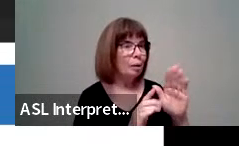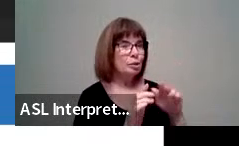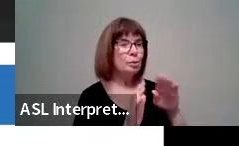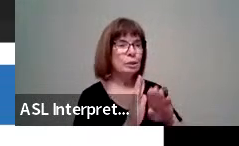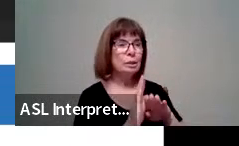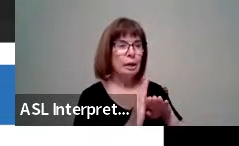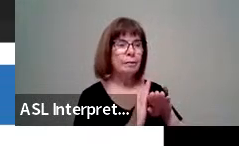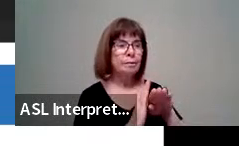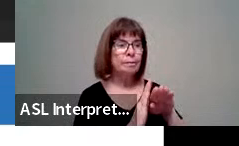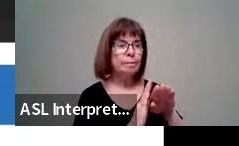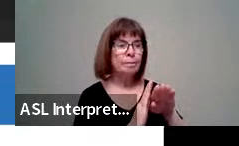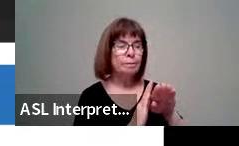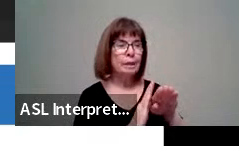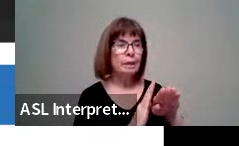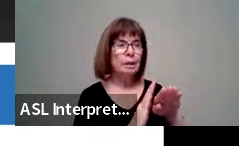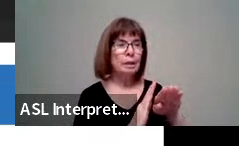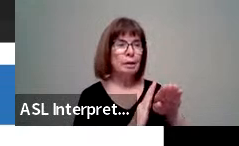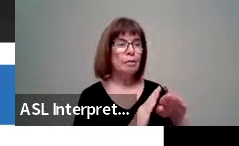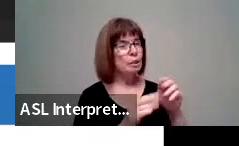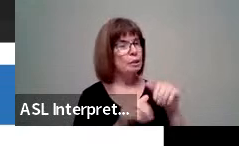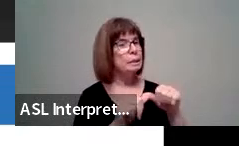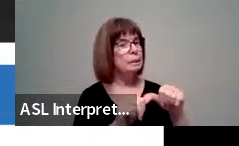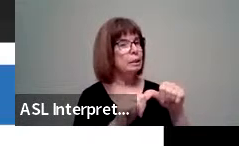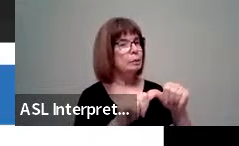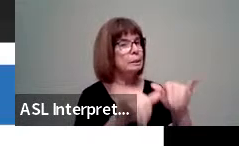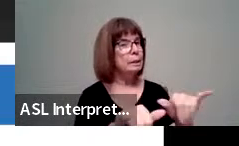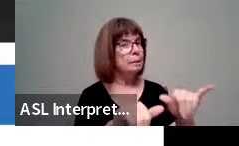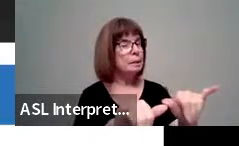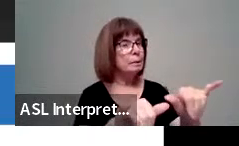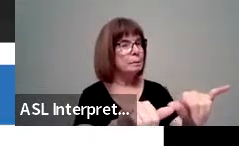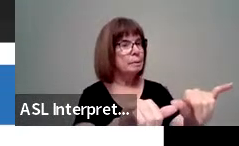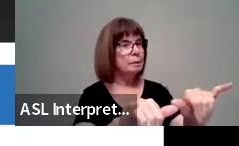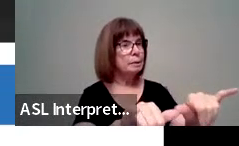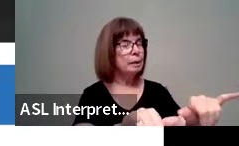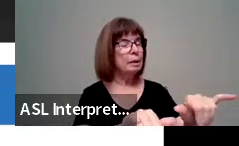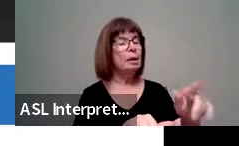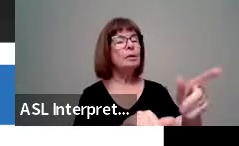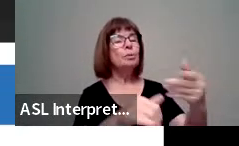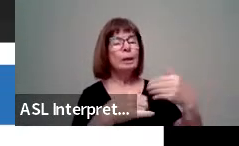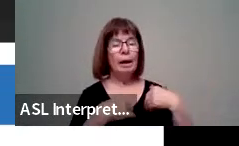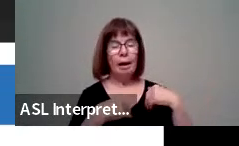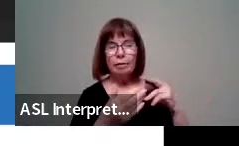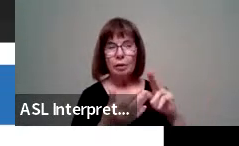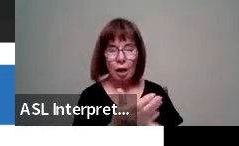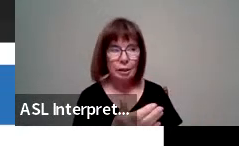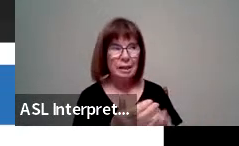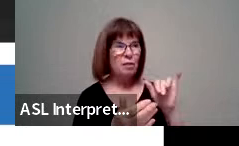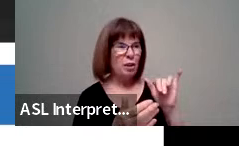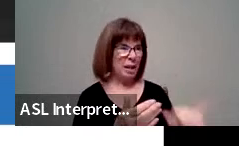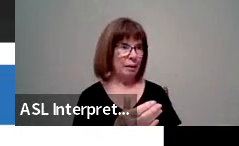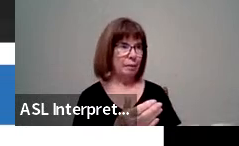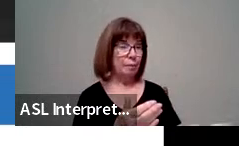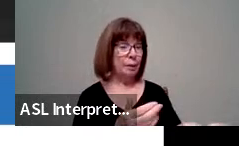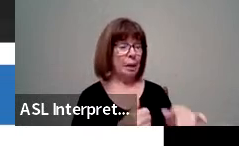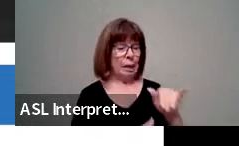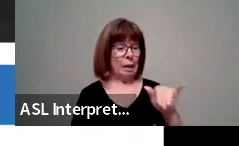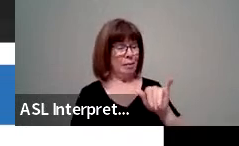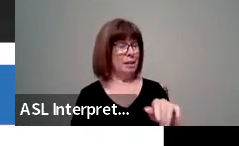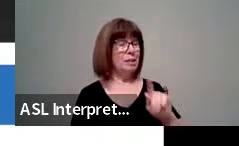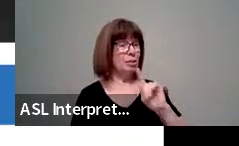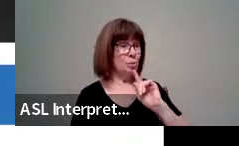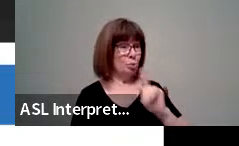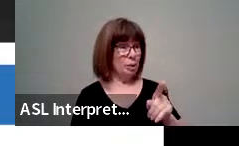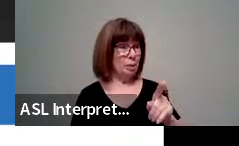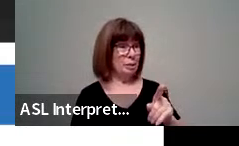steady in terms of the size of our operation, what we have in place, where we have contracts, that kind of thing. This is really just